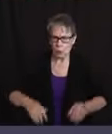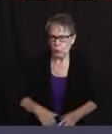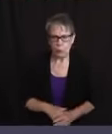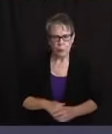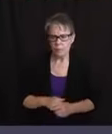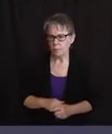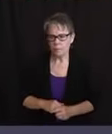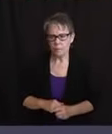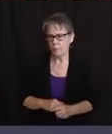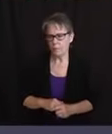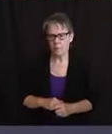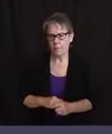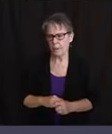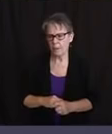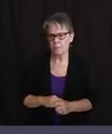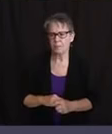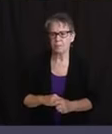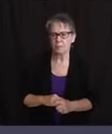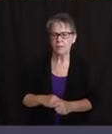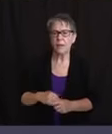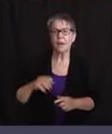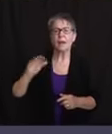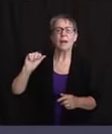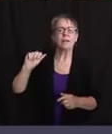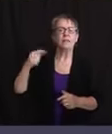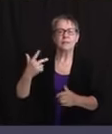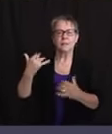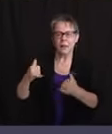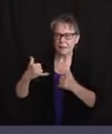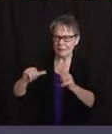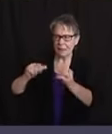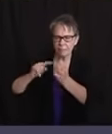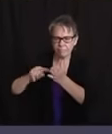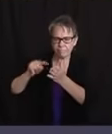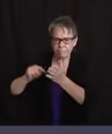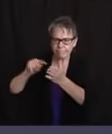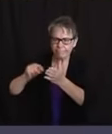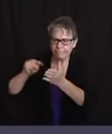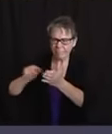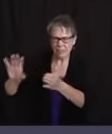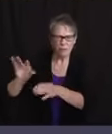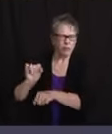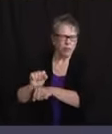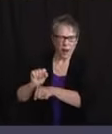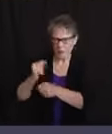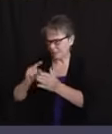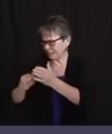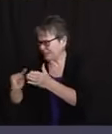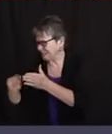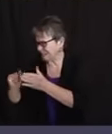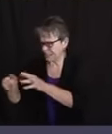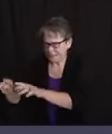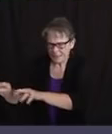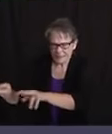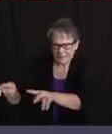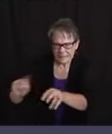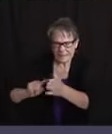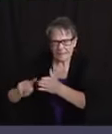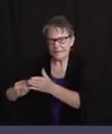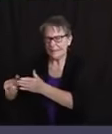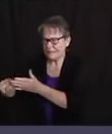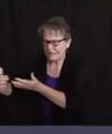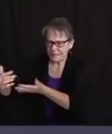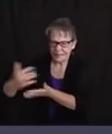General's investigation play out. And again, as Matt uses the phrase, we're still flying the plane. So how many